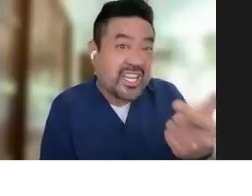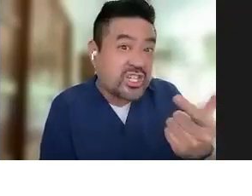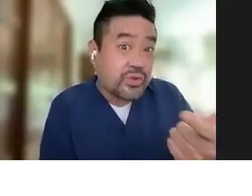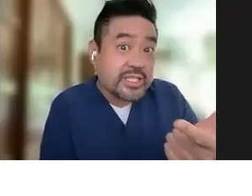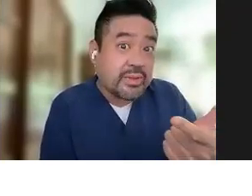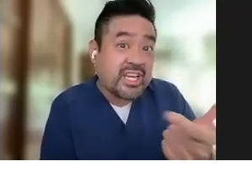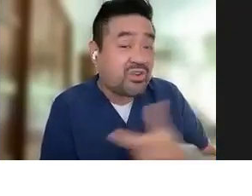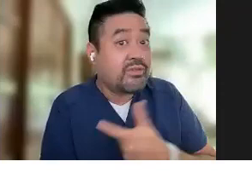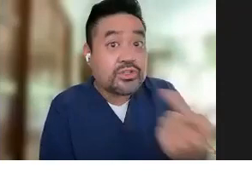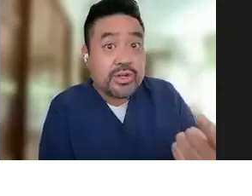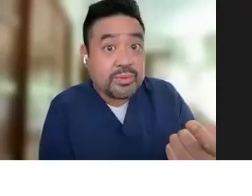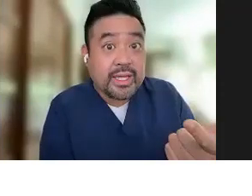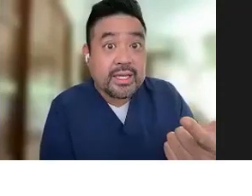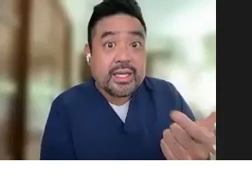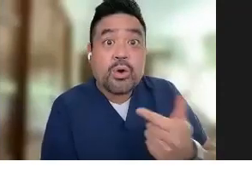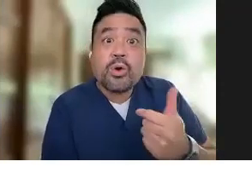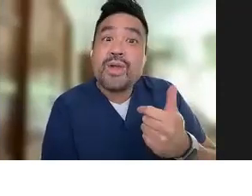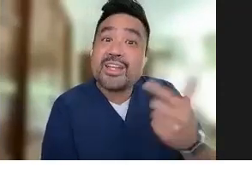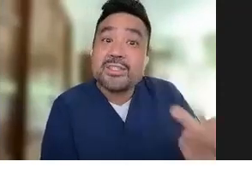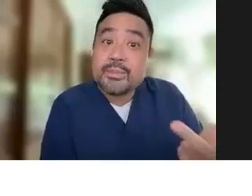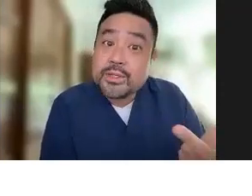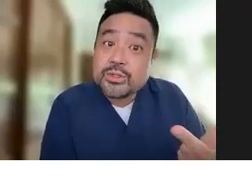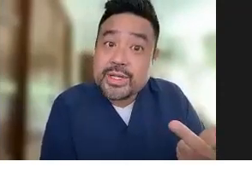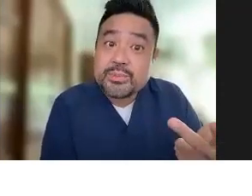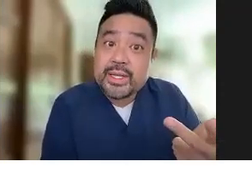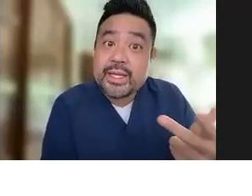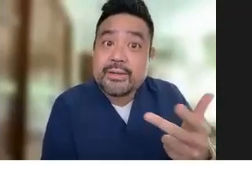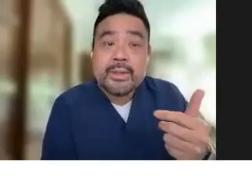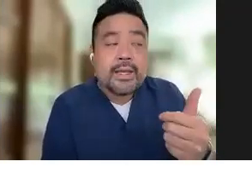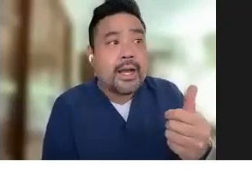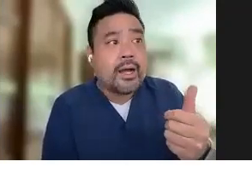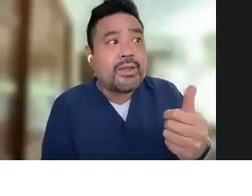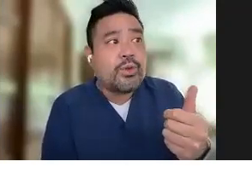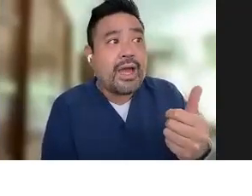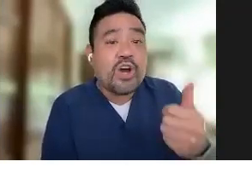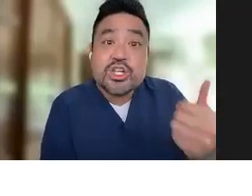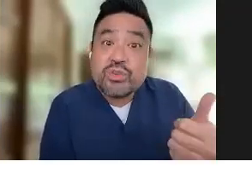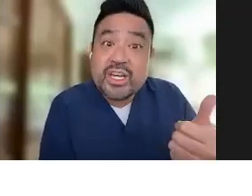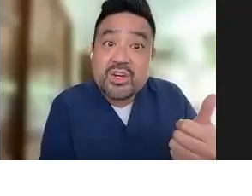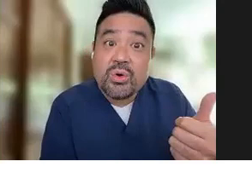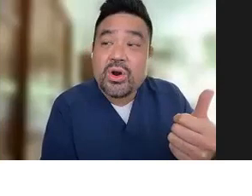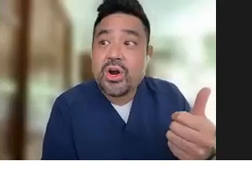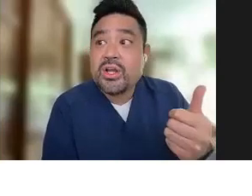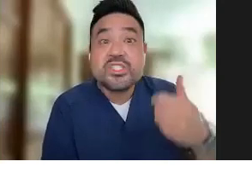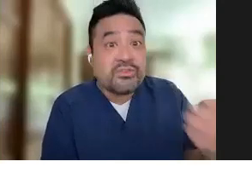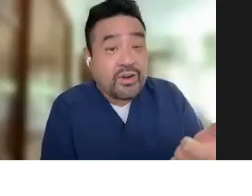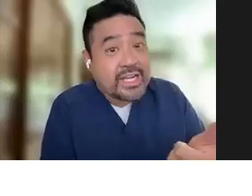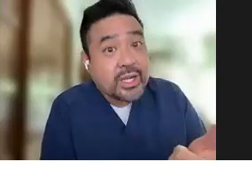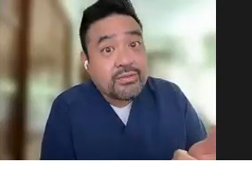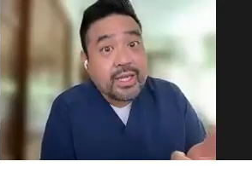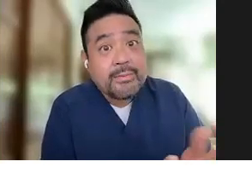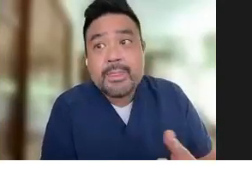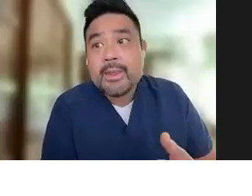an organ transplant, your liver transplant, or you had a stem cell transplant, if you have untreated or